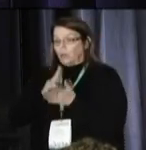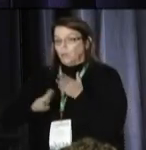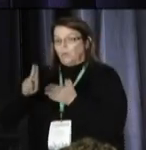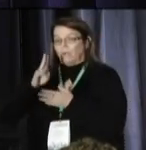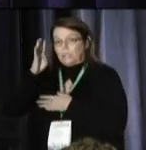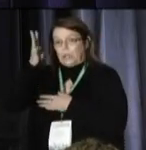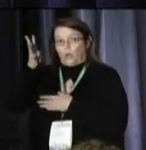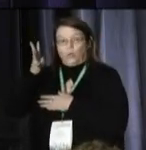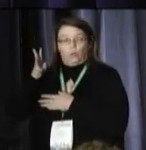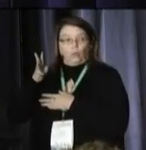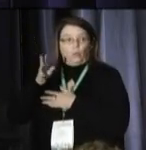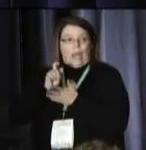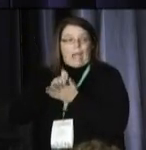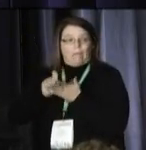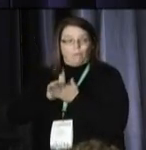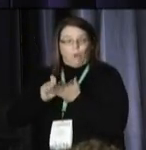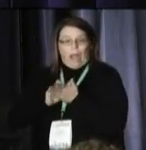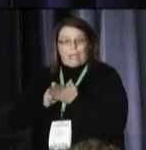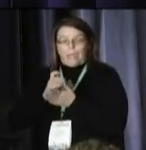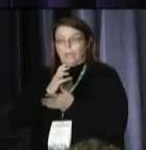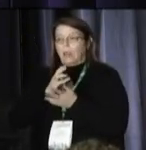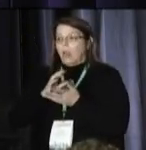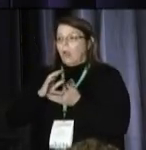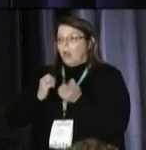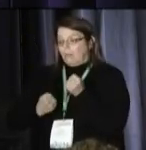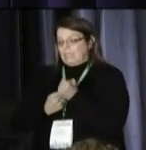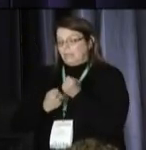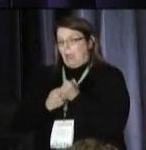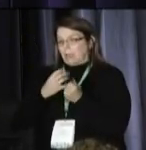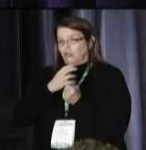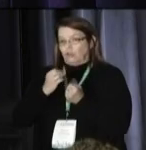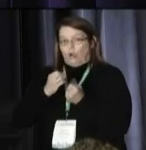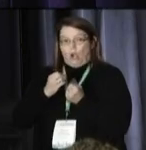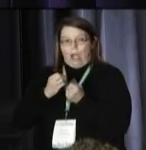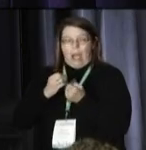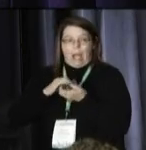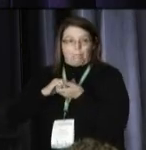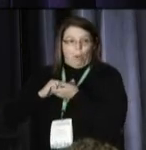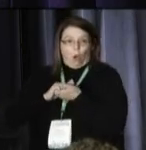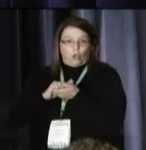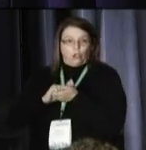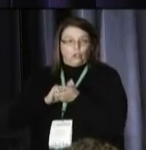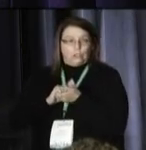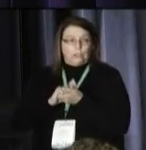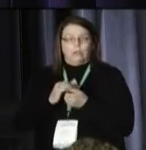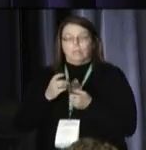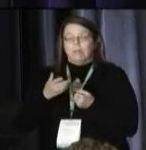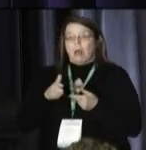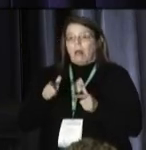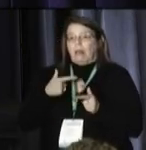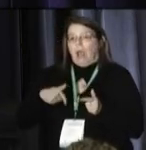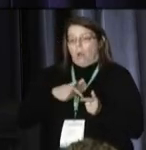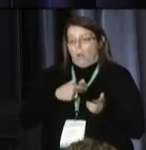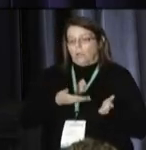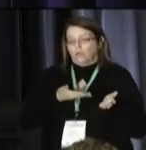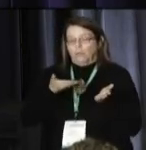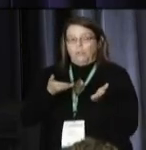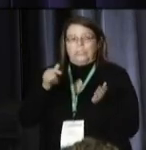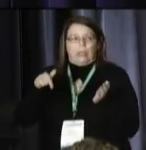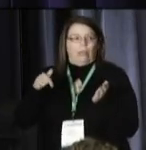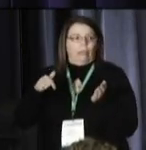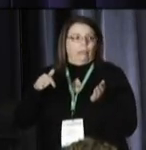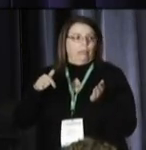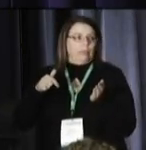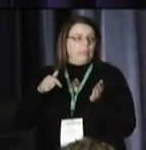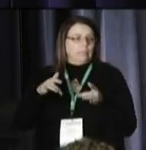Our literary partners and sponsors allow AWP to present these extraordinary literary events and help us keep our